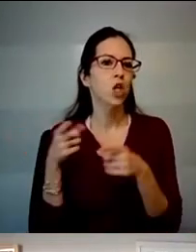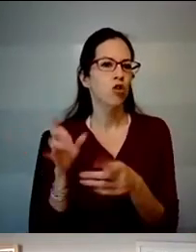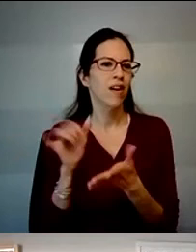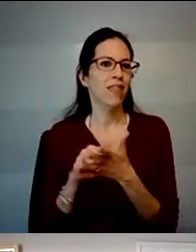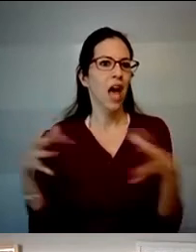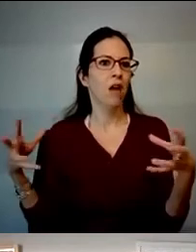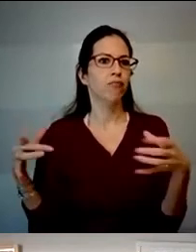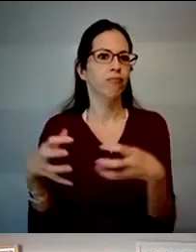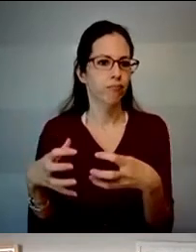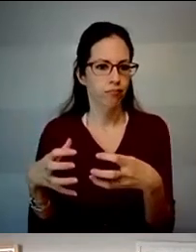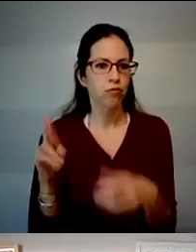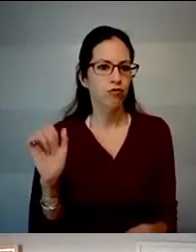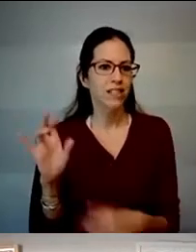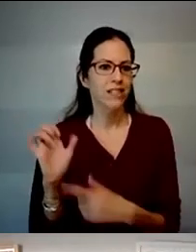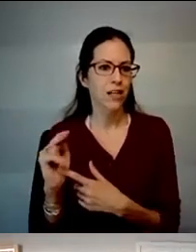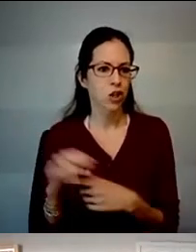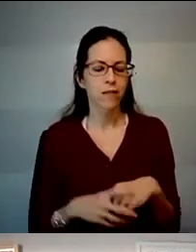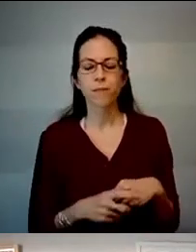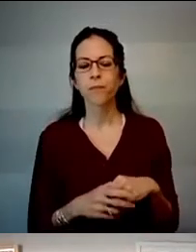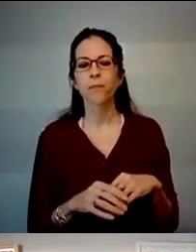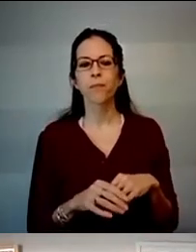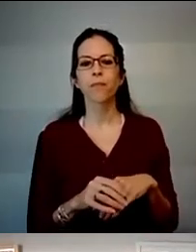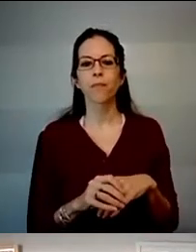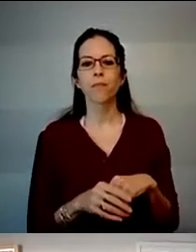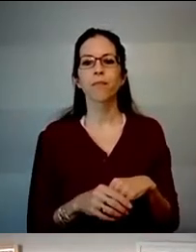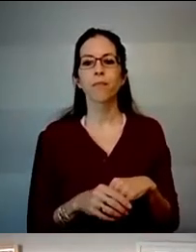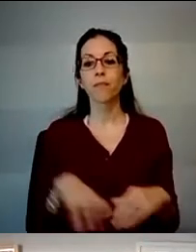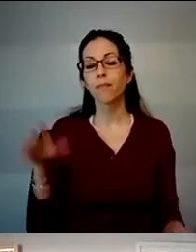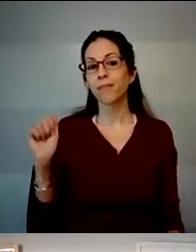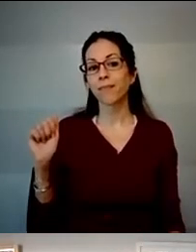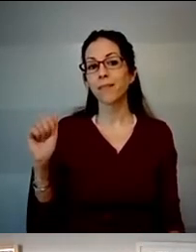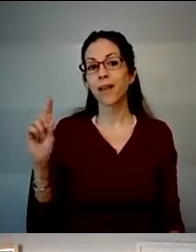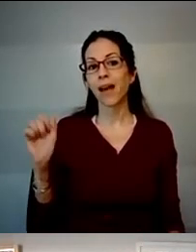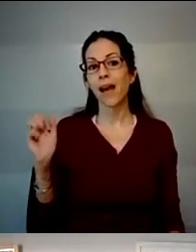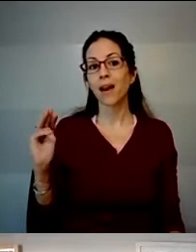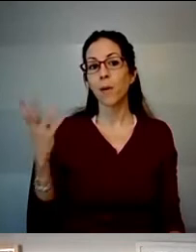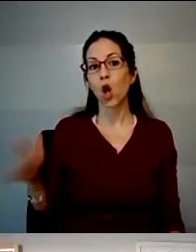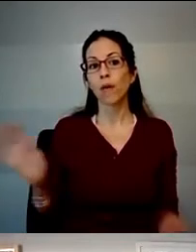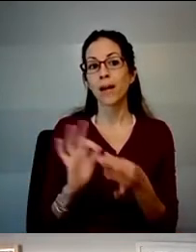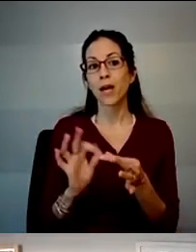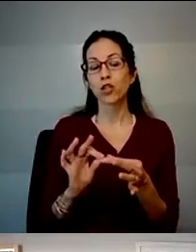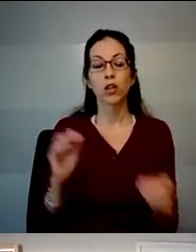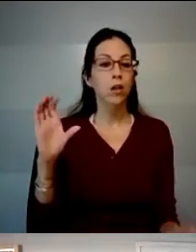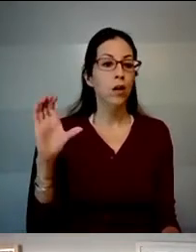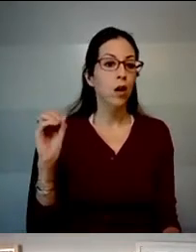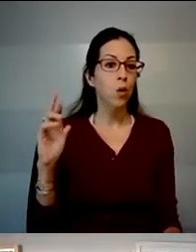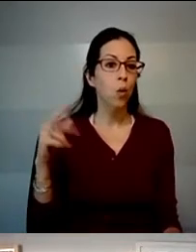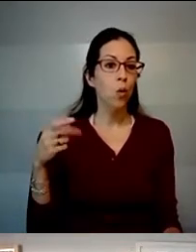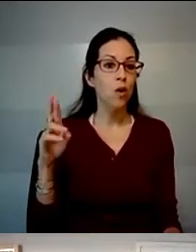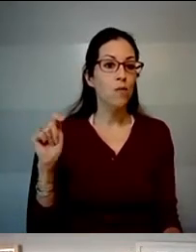which was, you know, it's, you know, as Adam kind of mentioned, you know, corporate giving is down, and